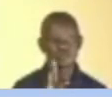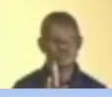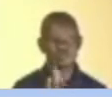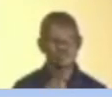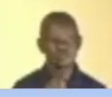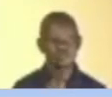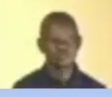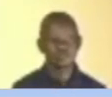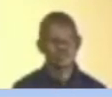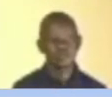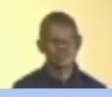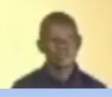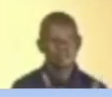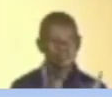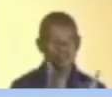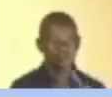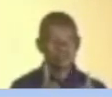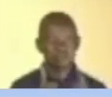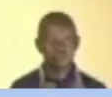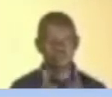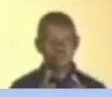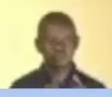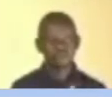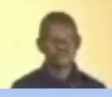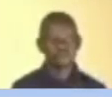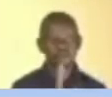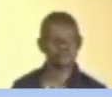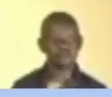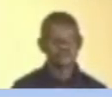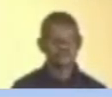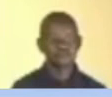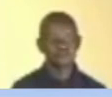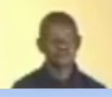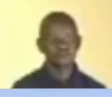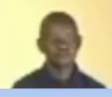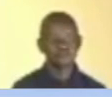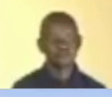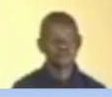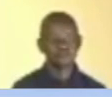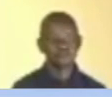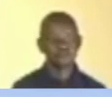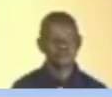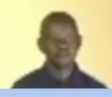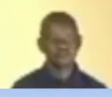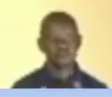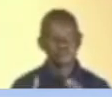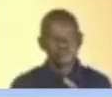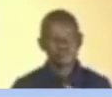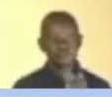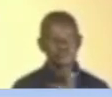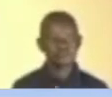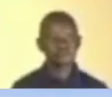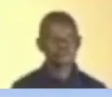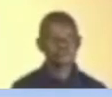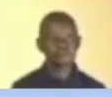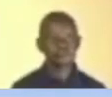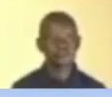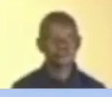3,497 active contacts. The cumulative number of people who have been in our quarantine facility now stands at